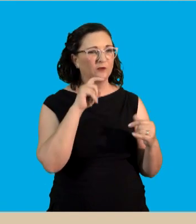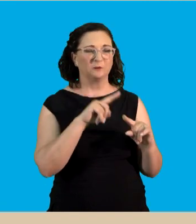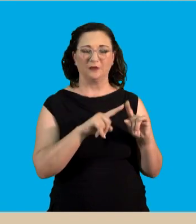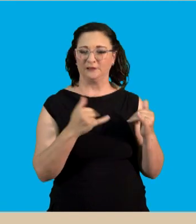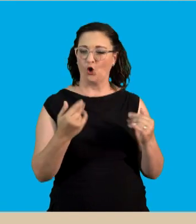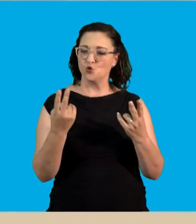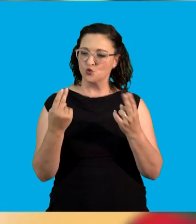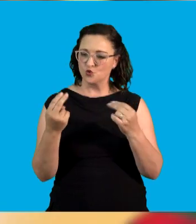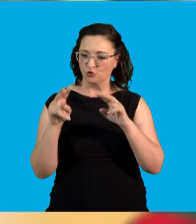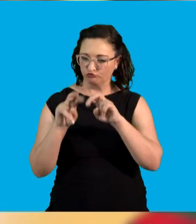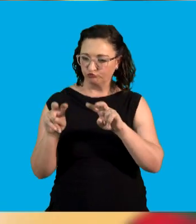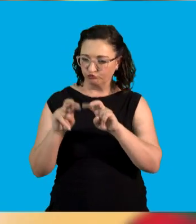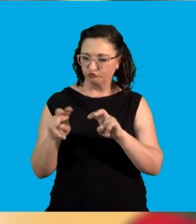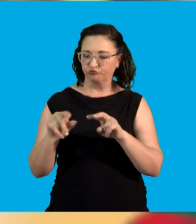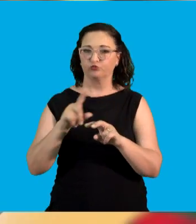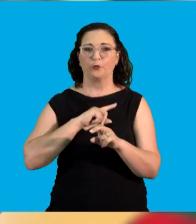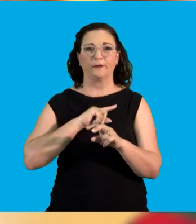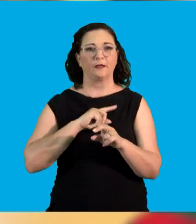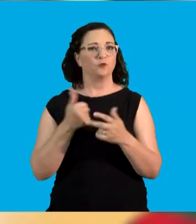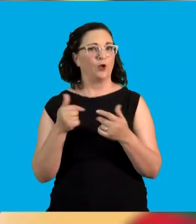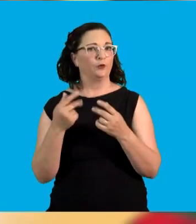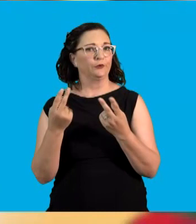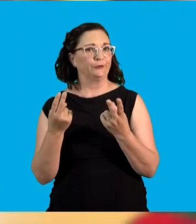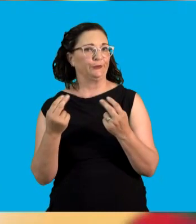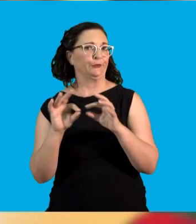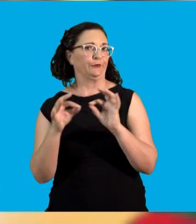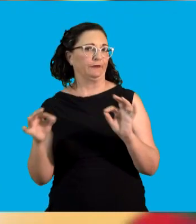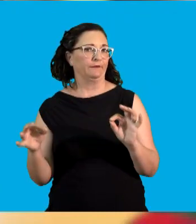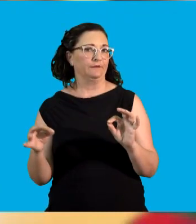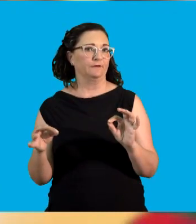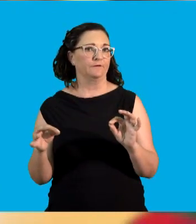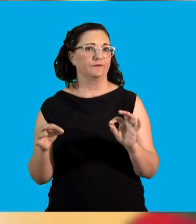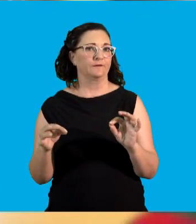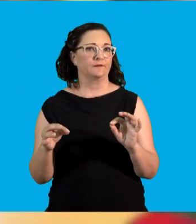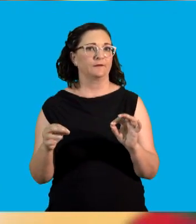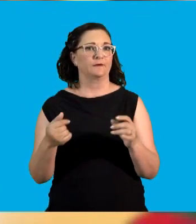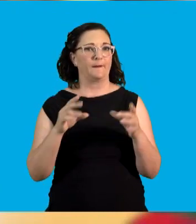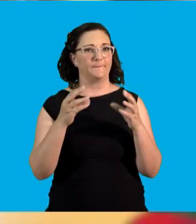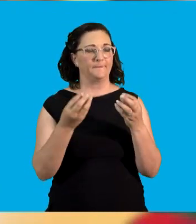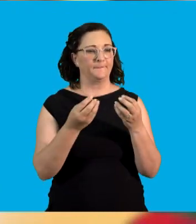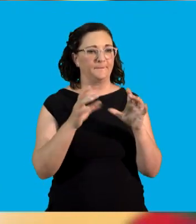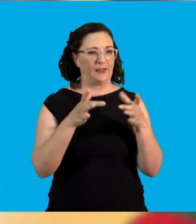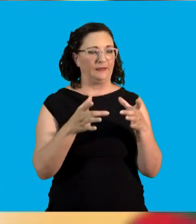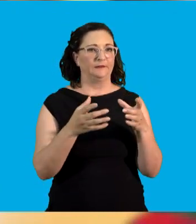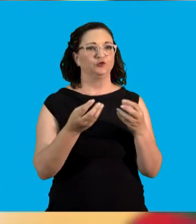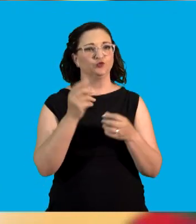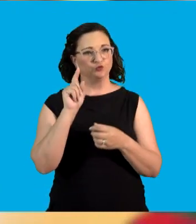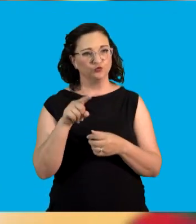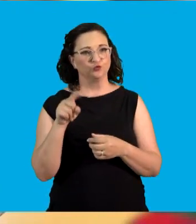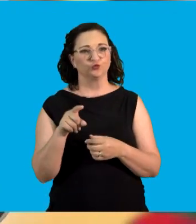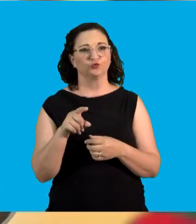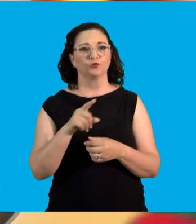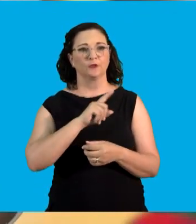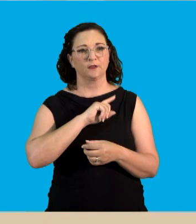But because of the new research that was done, a new definition came defining what the planet should be,